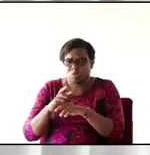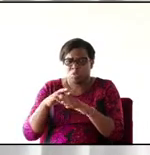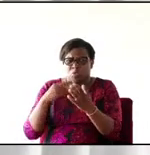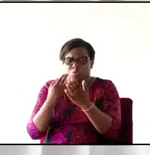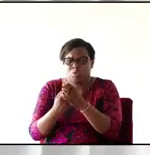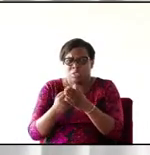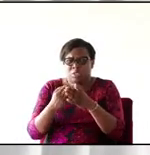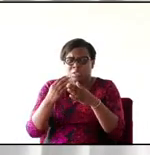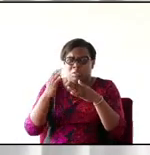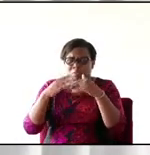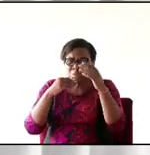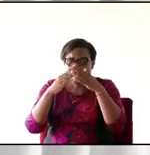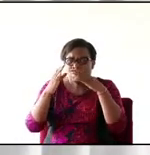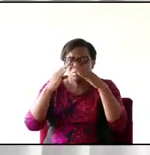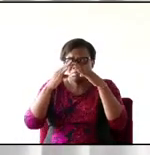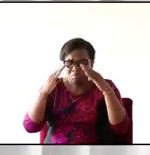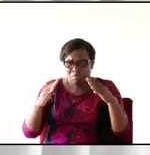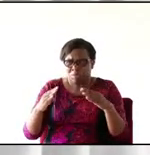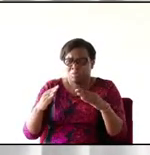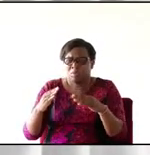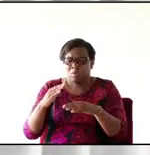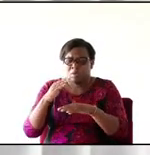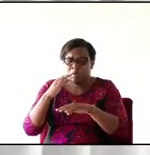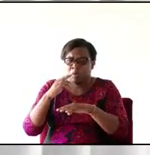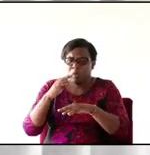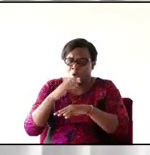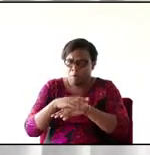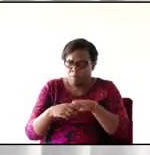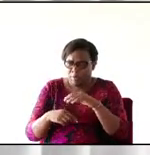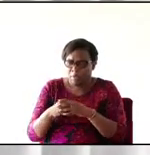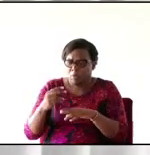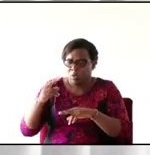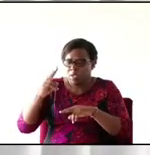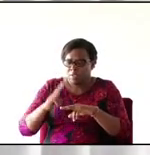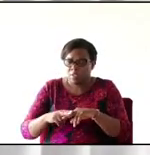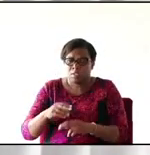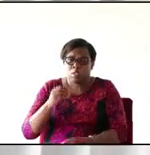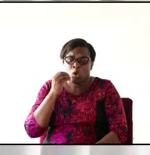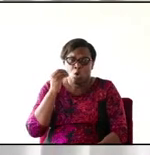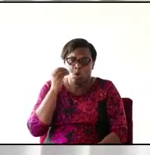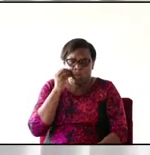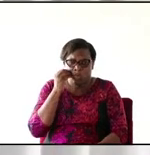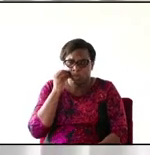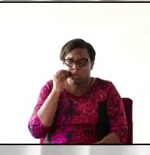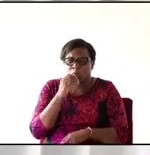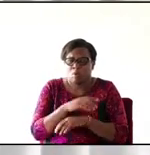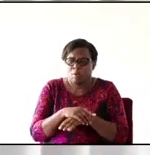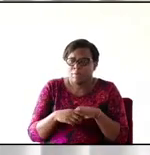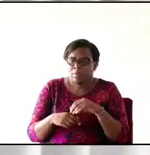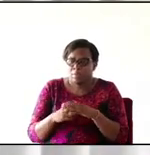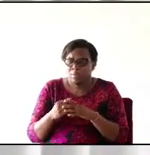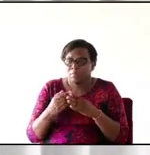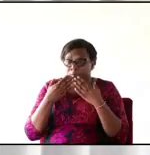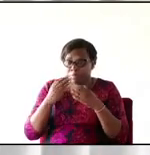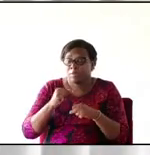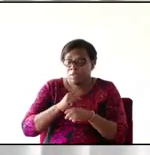very comfortable. We sit in our homes and we are even more comfortable thanks to COVID.